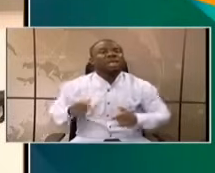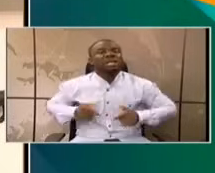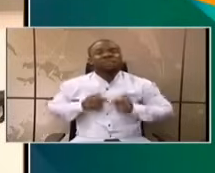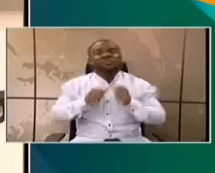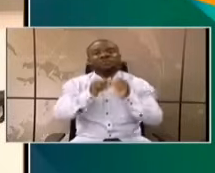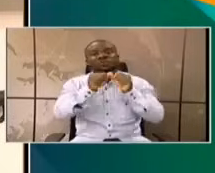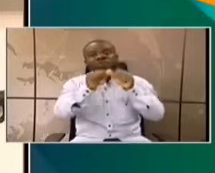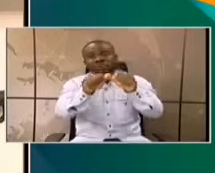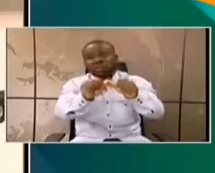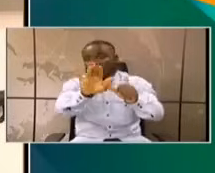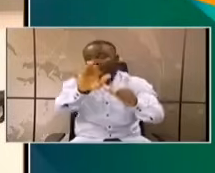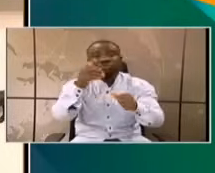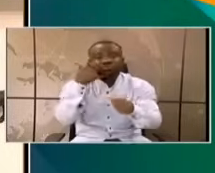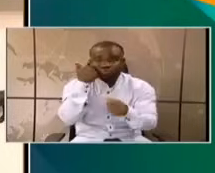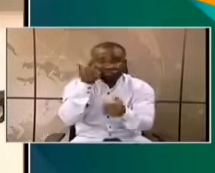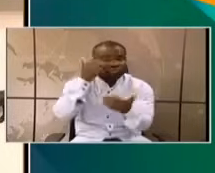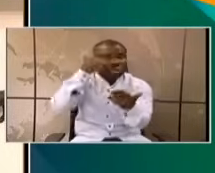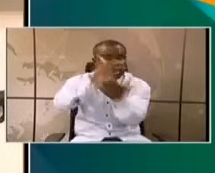pay. And check the list. No,